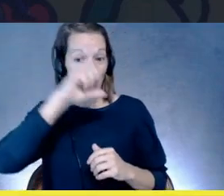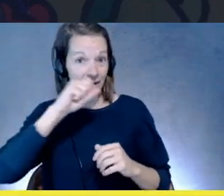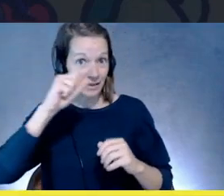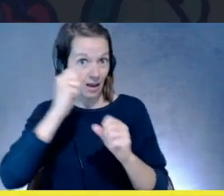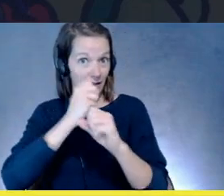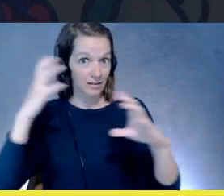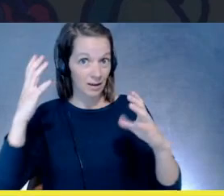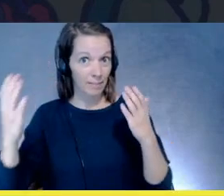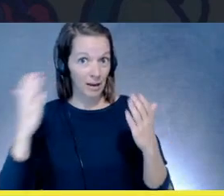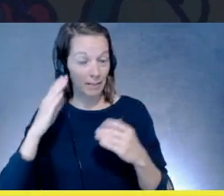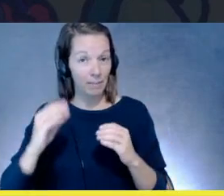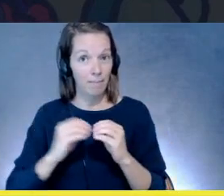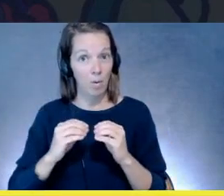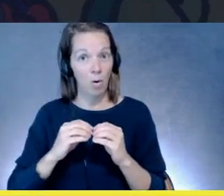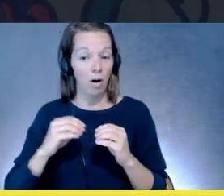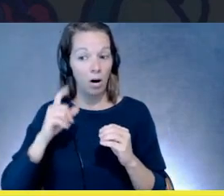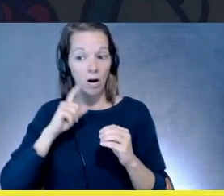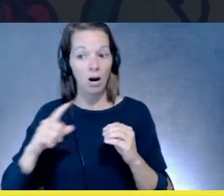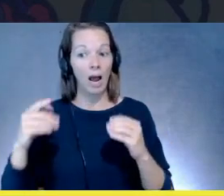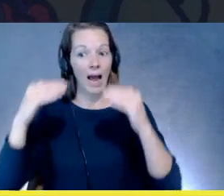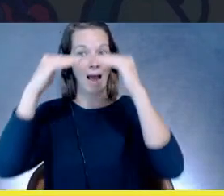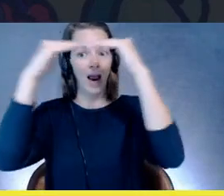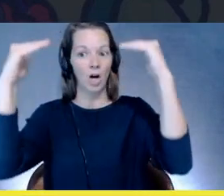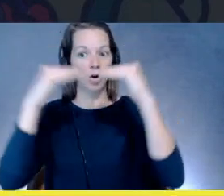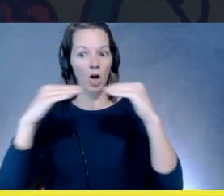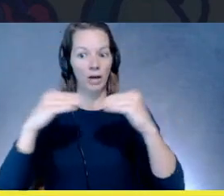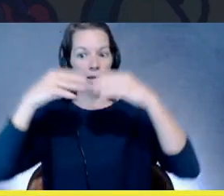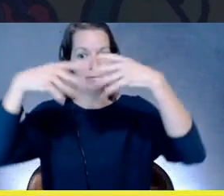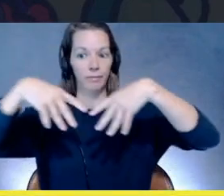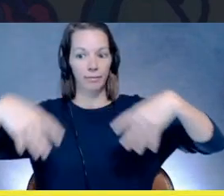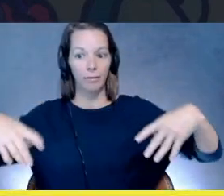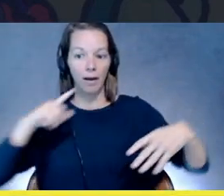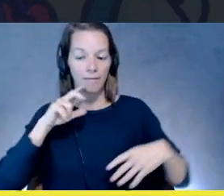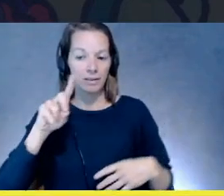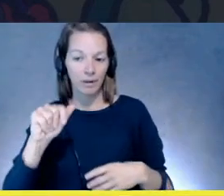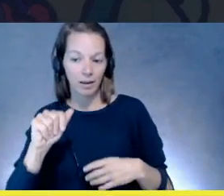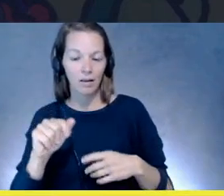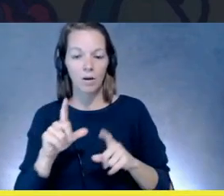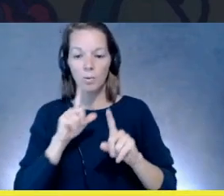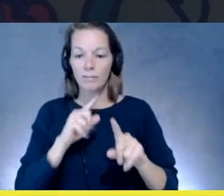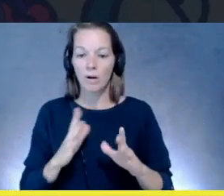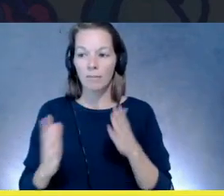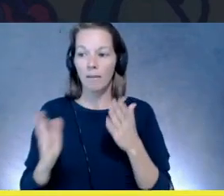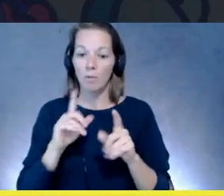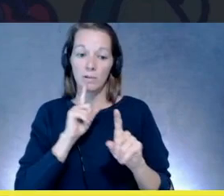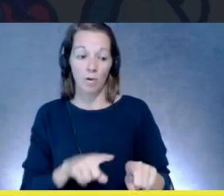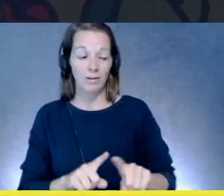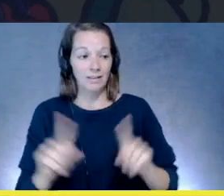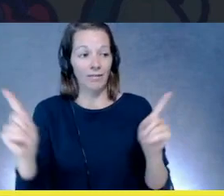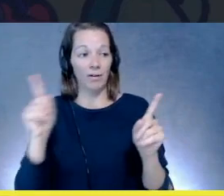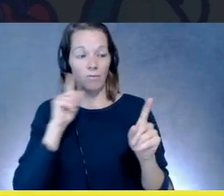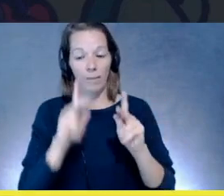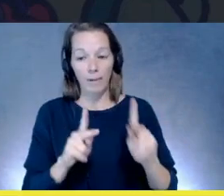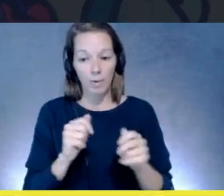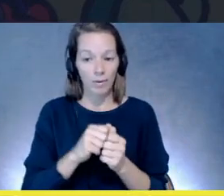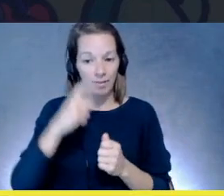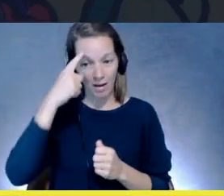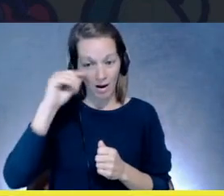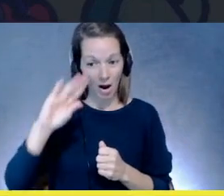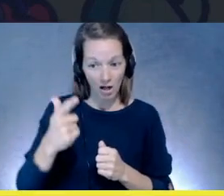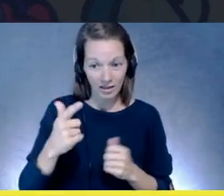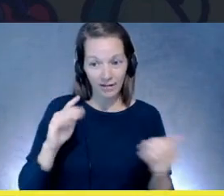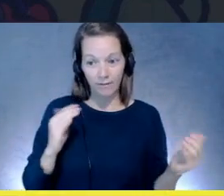a hierarchy of disability, that respondents might respond differently to people with cognitive as compared to